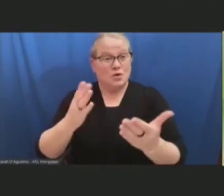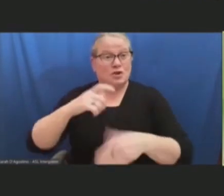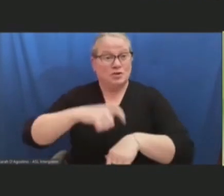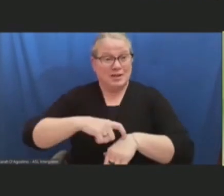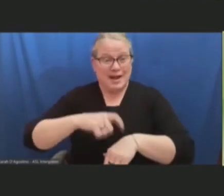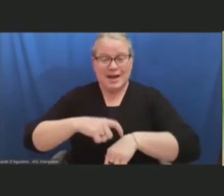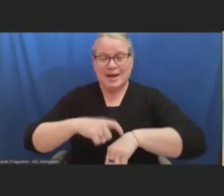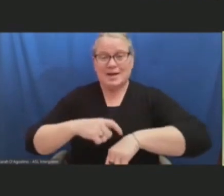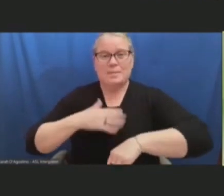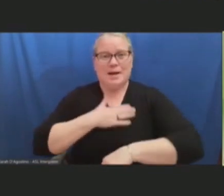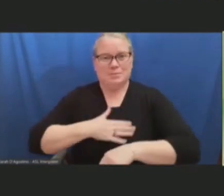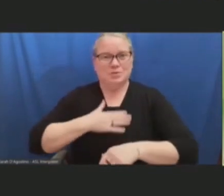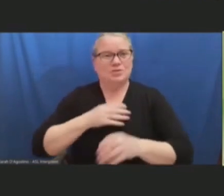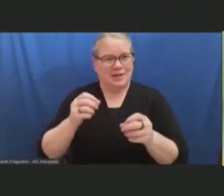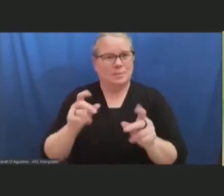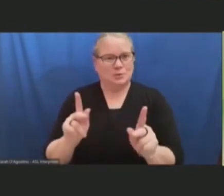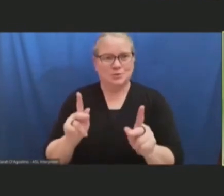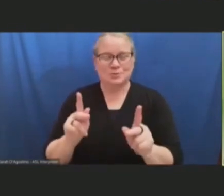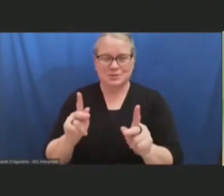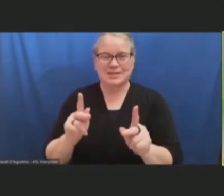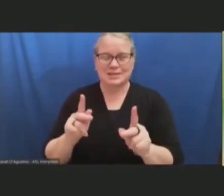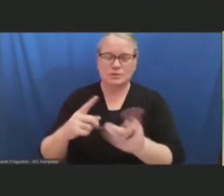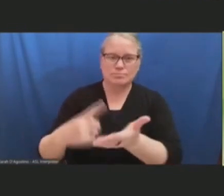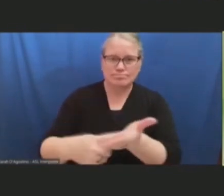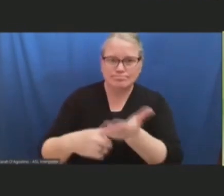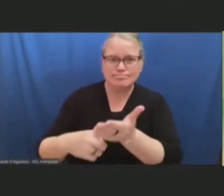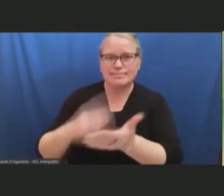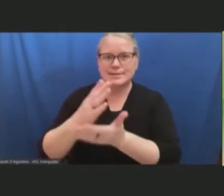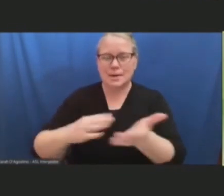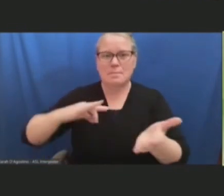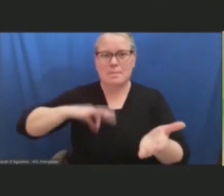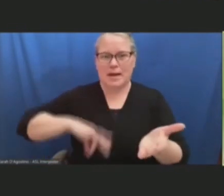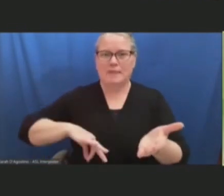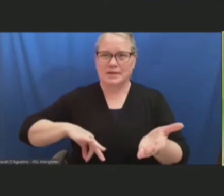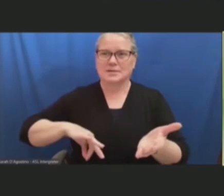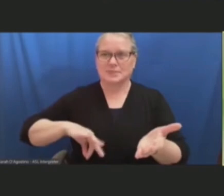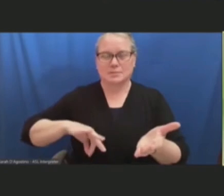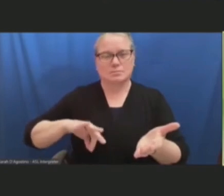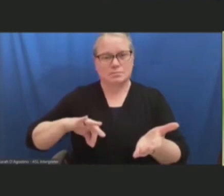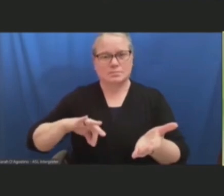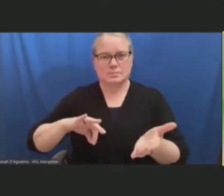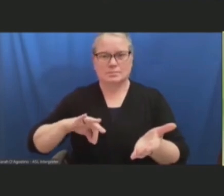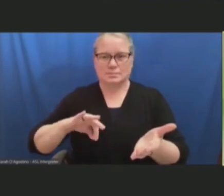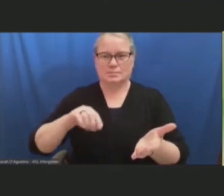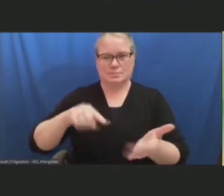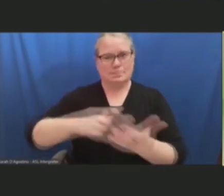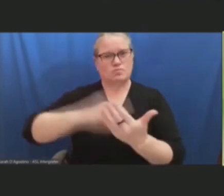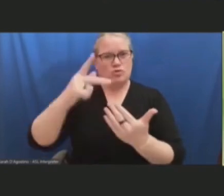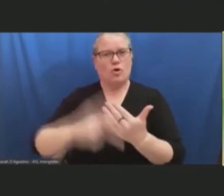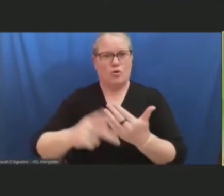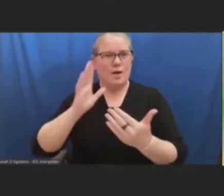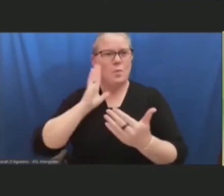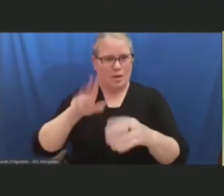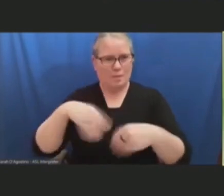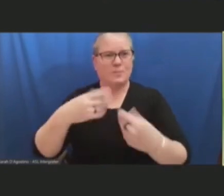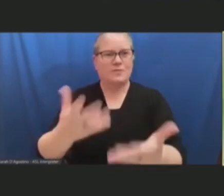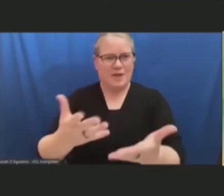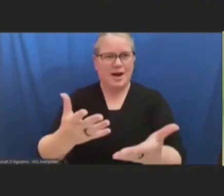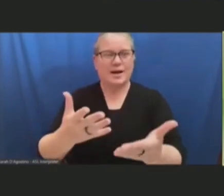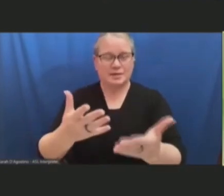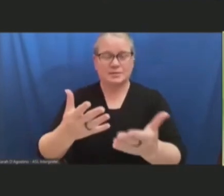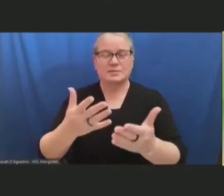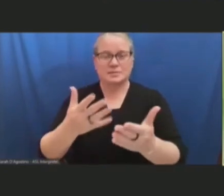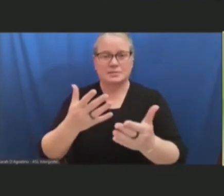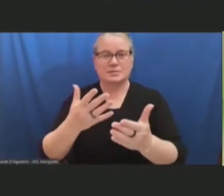to discuss some of the benefits that I really see that this program is going to produce, not only for,